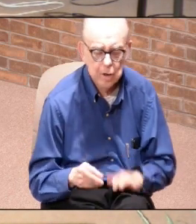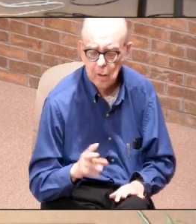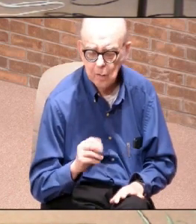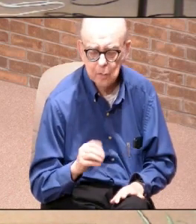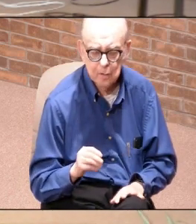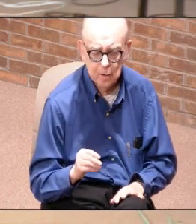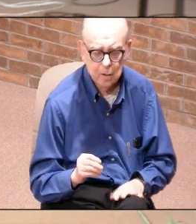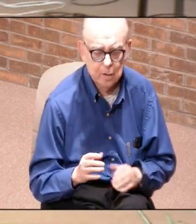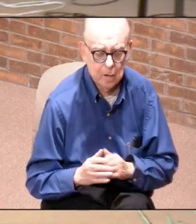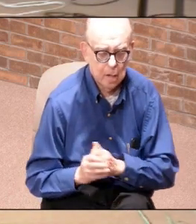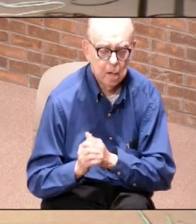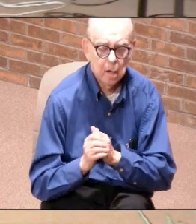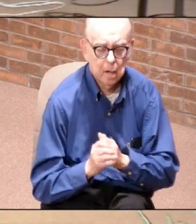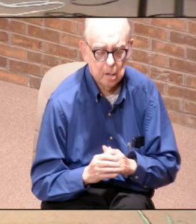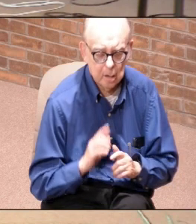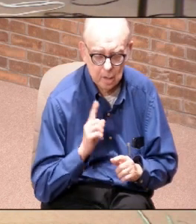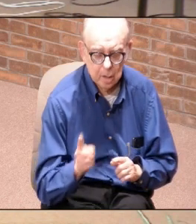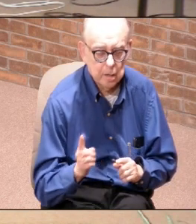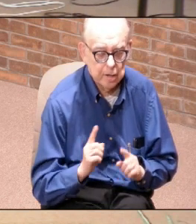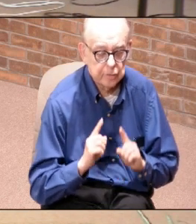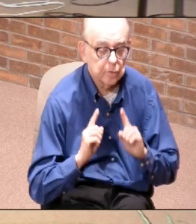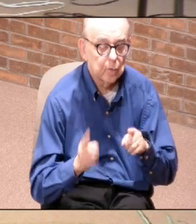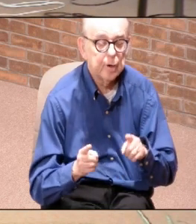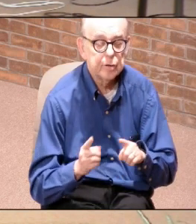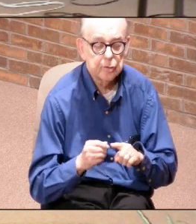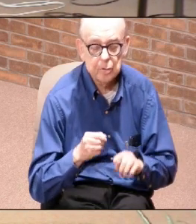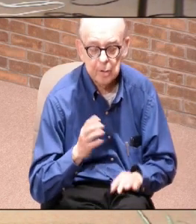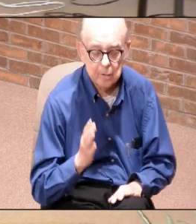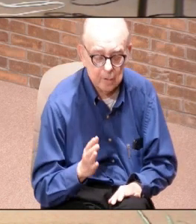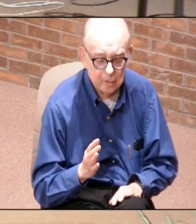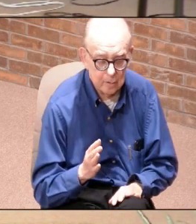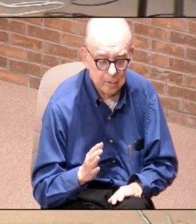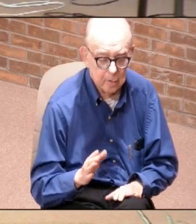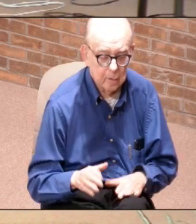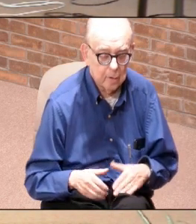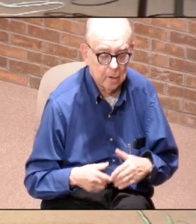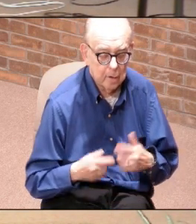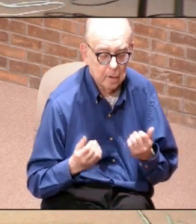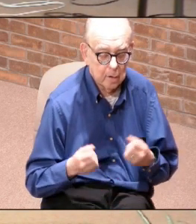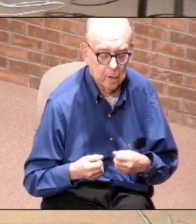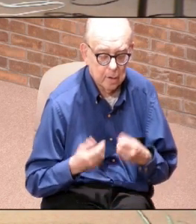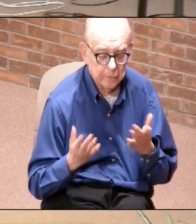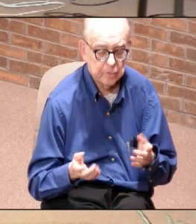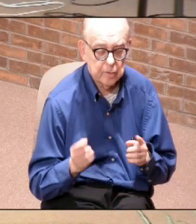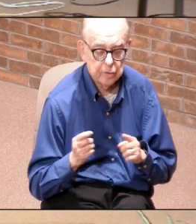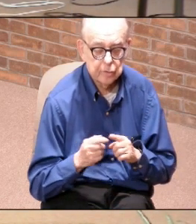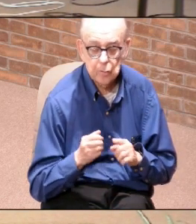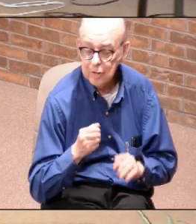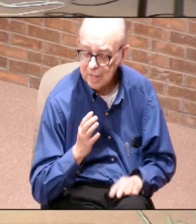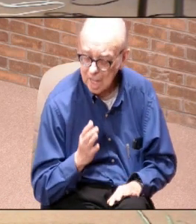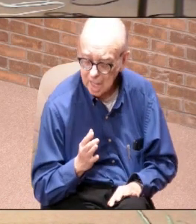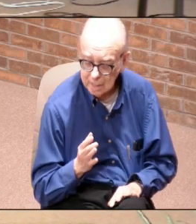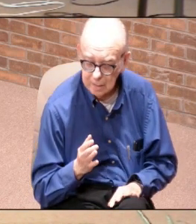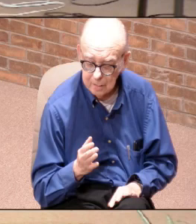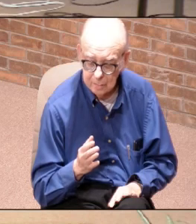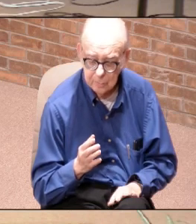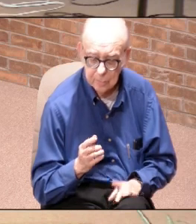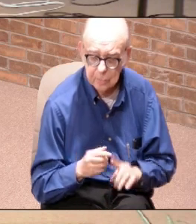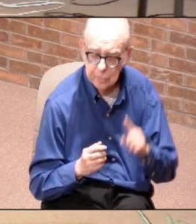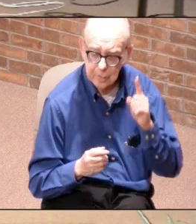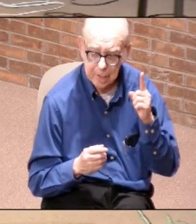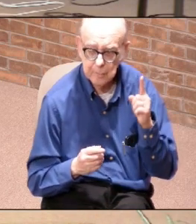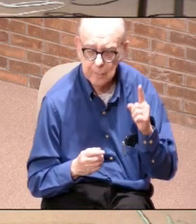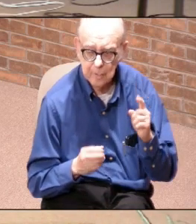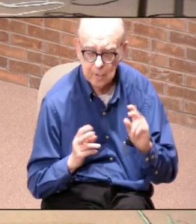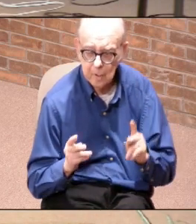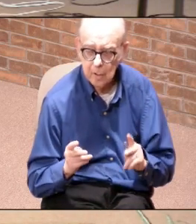No. Worship is coming to God. Your living sacrifice is to God, to him,